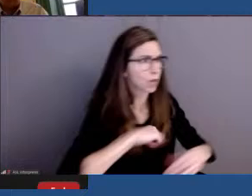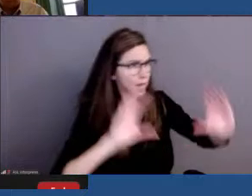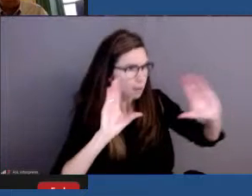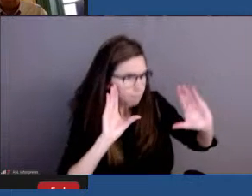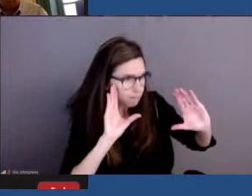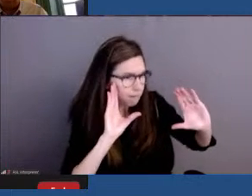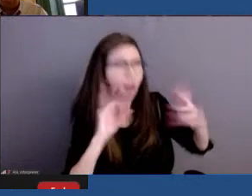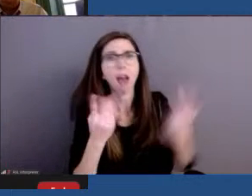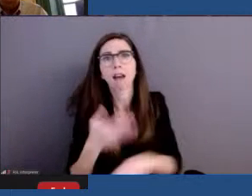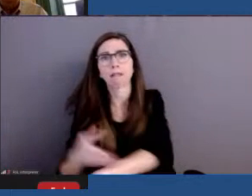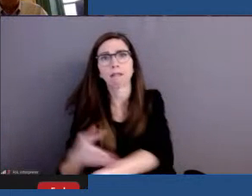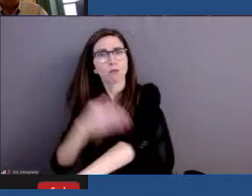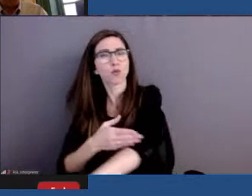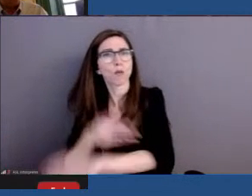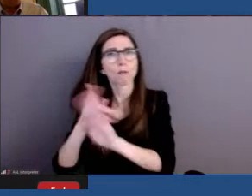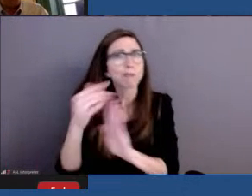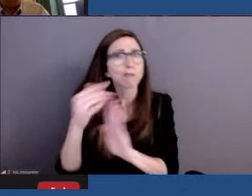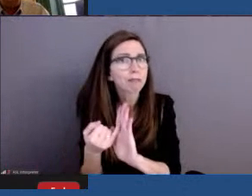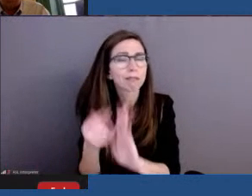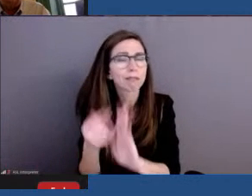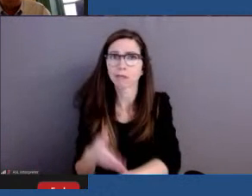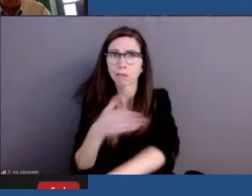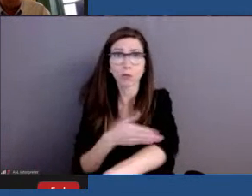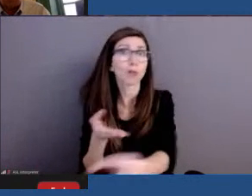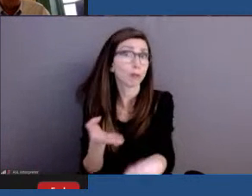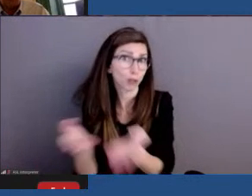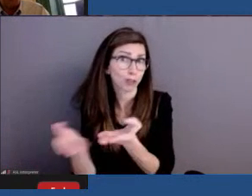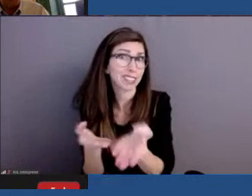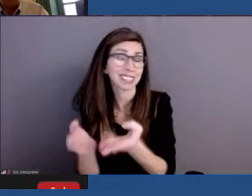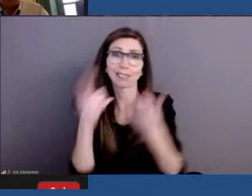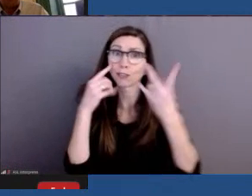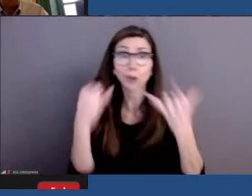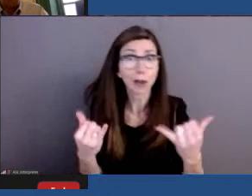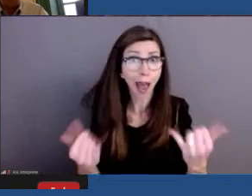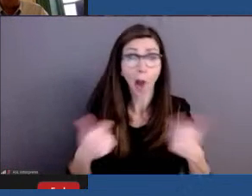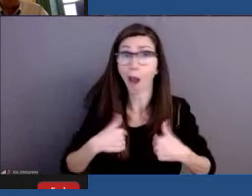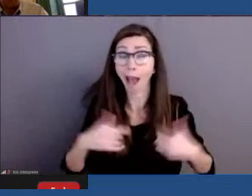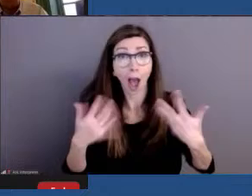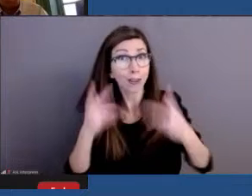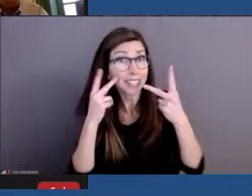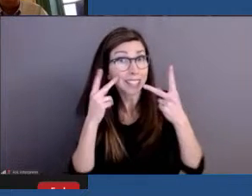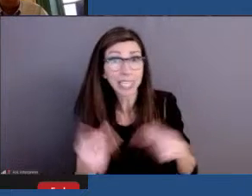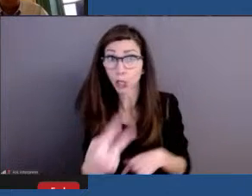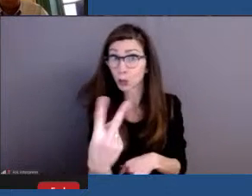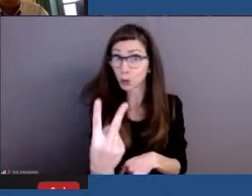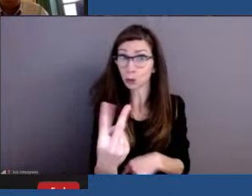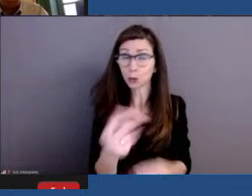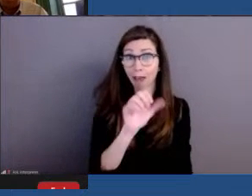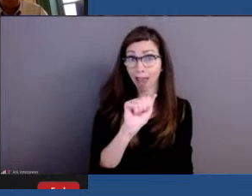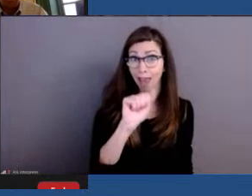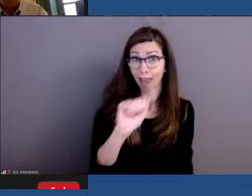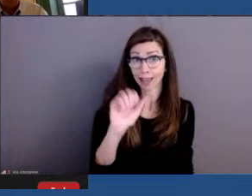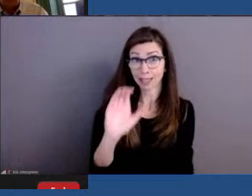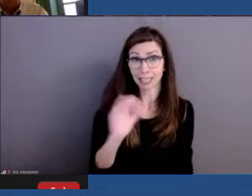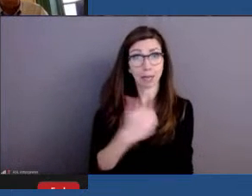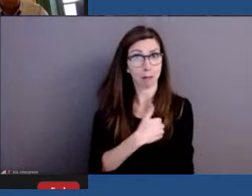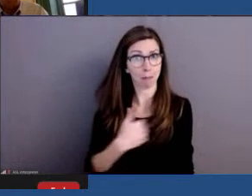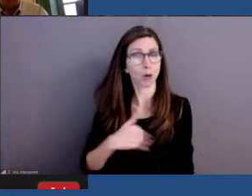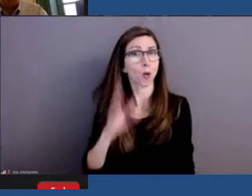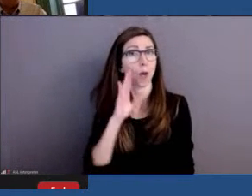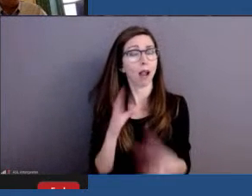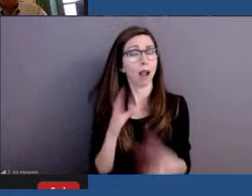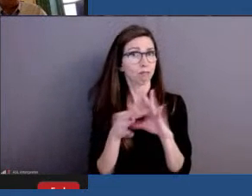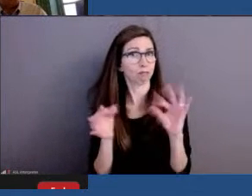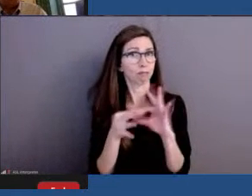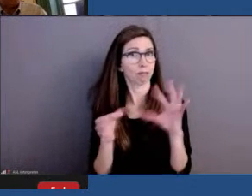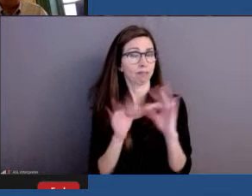projects and services. As part of today's agenda, I'm happy to see that 2 AAC members will be speaking about their experiences. I thank them and